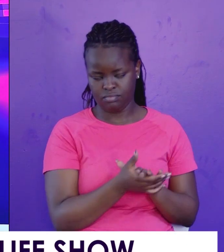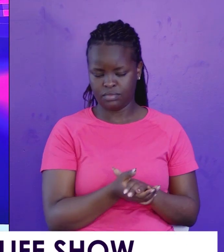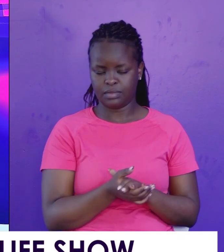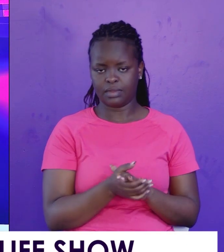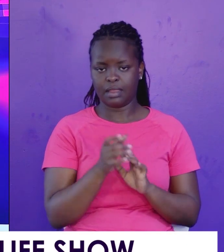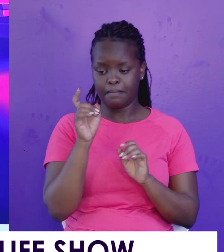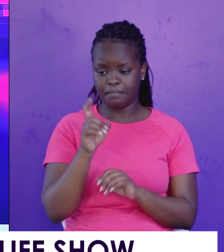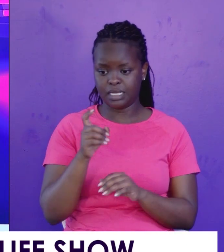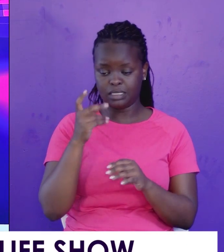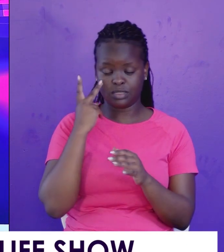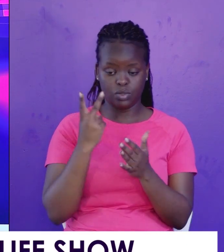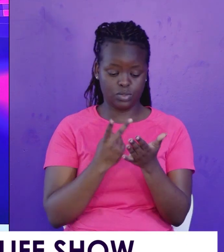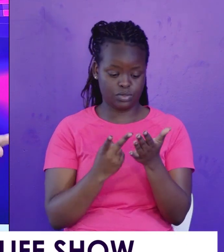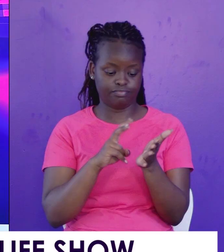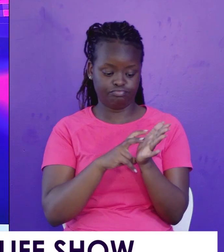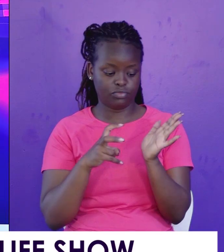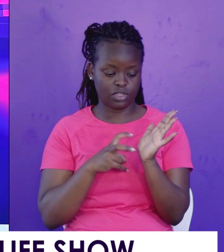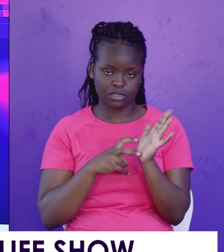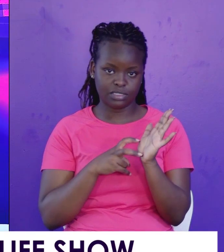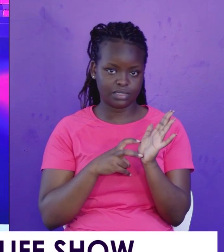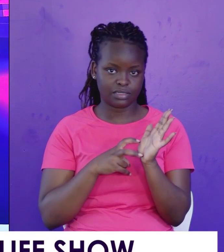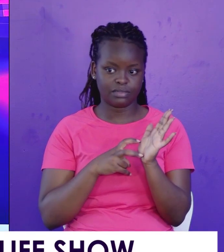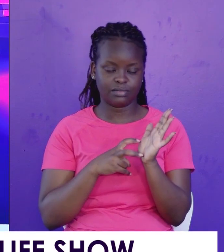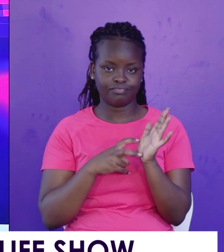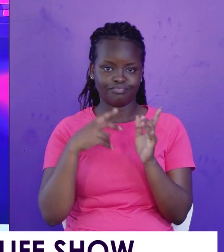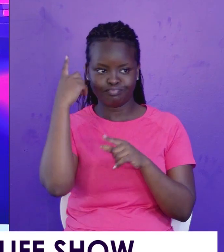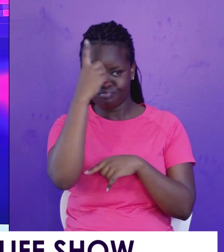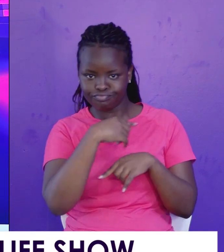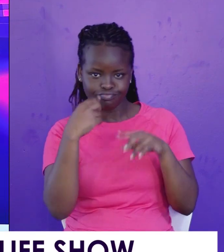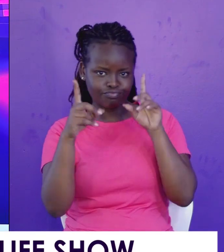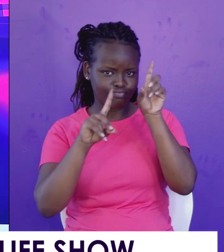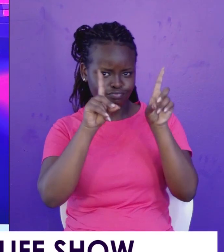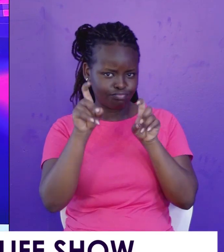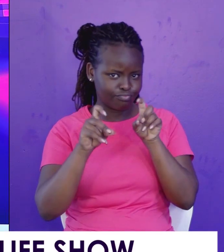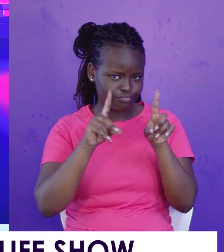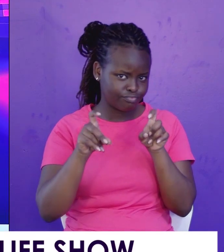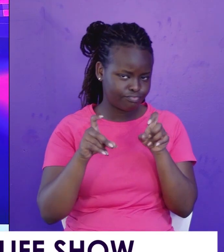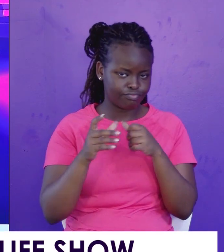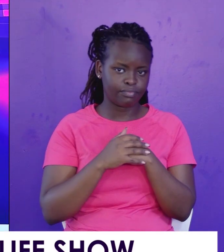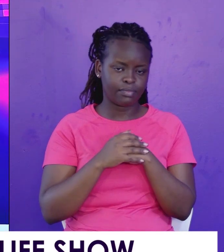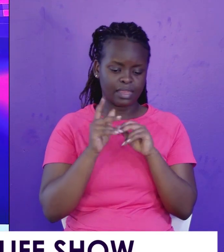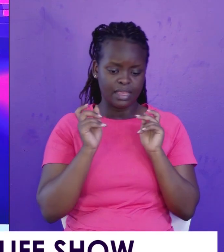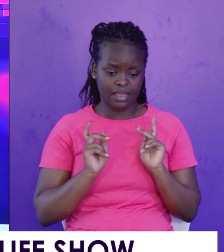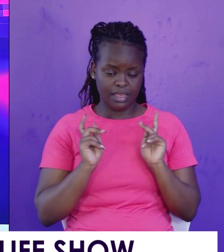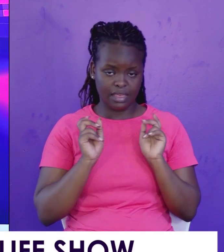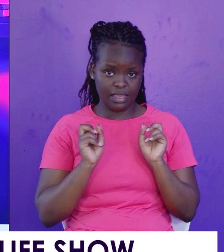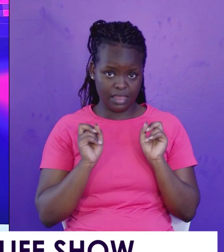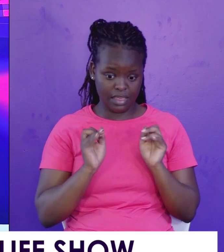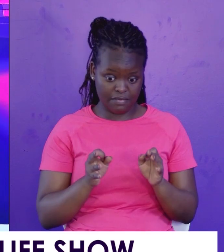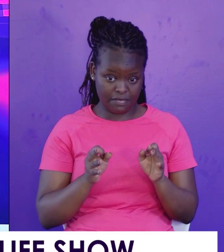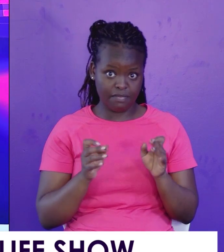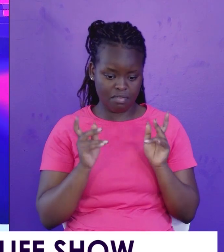the context, you have to look at the non-verbal cues. Is somebody coming to you and do they look like they want to steal from